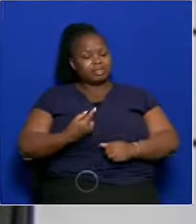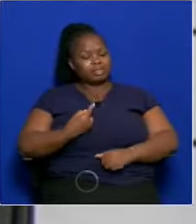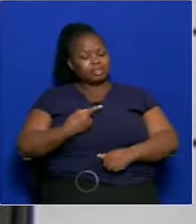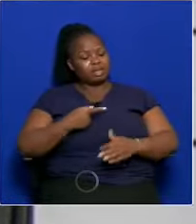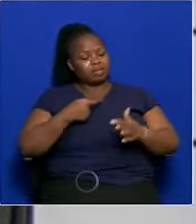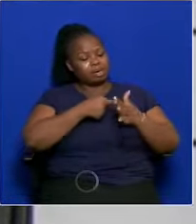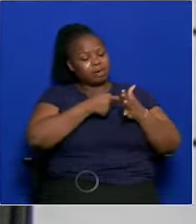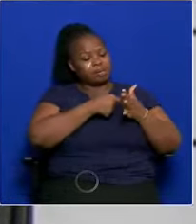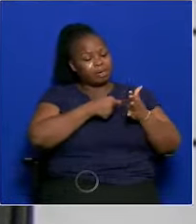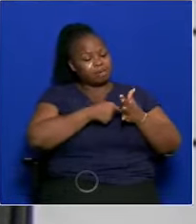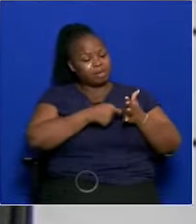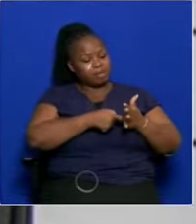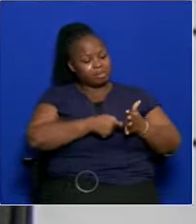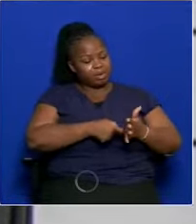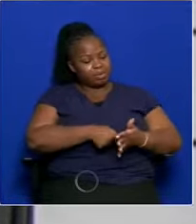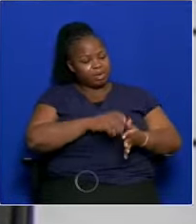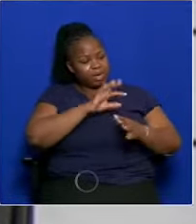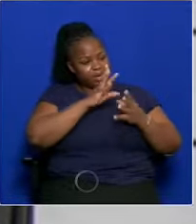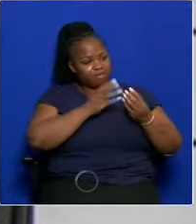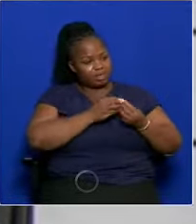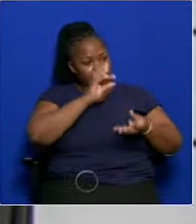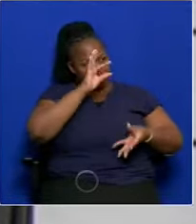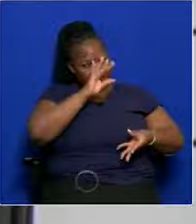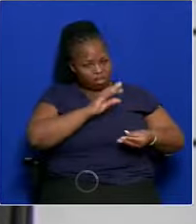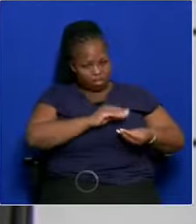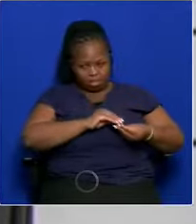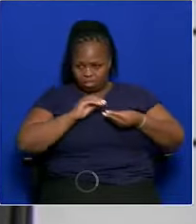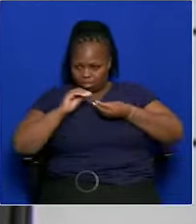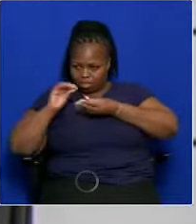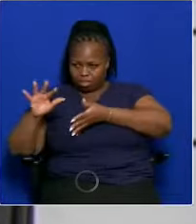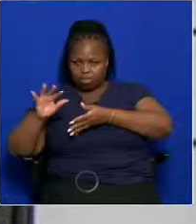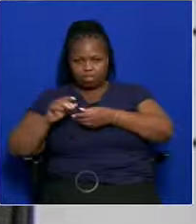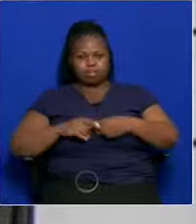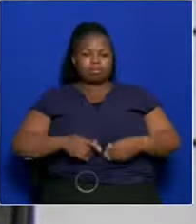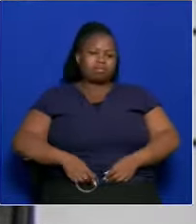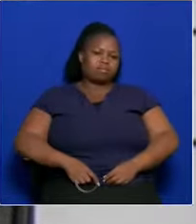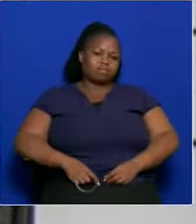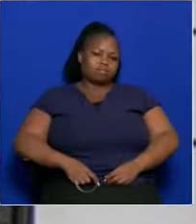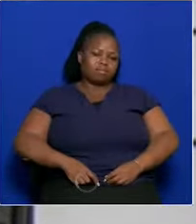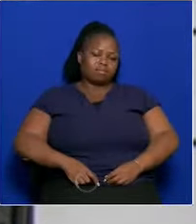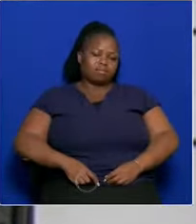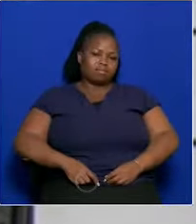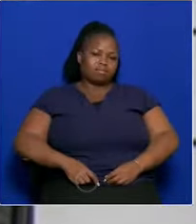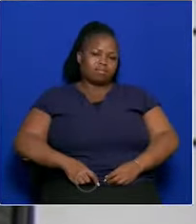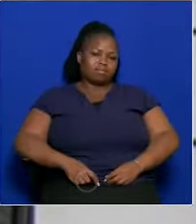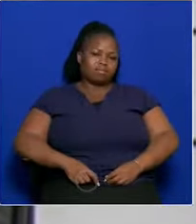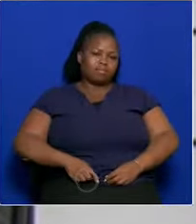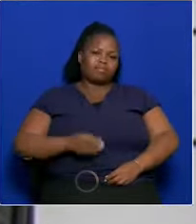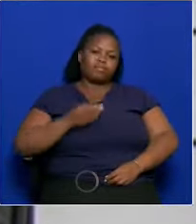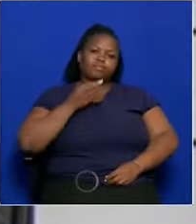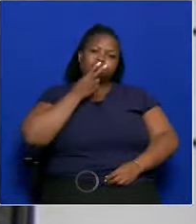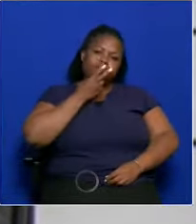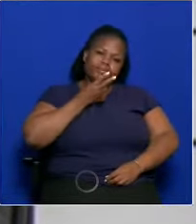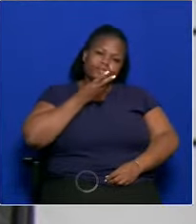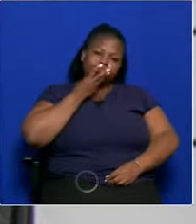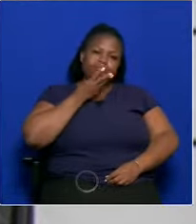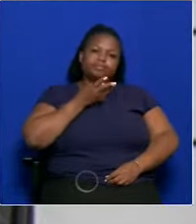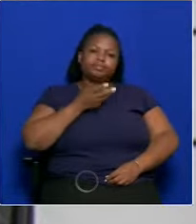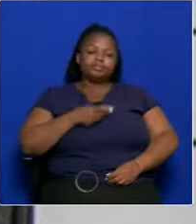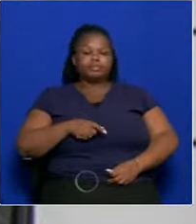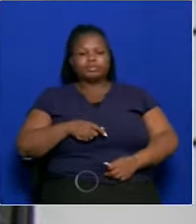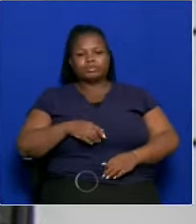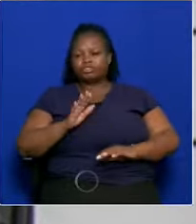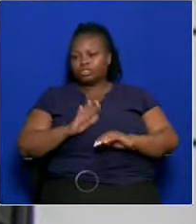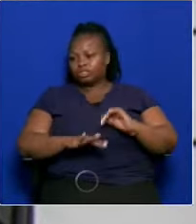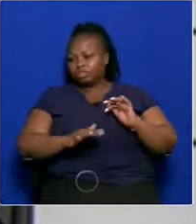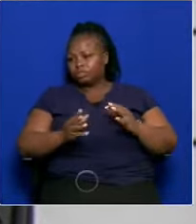as and when they are fixing, then you bring them the parts there. You can go to Goldwagen, he charges you something, you find it there, it